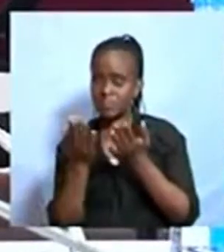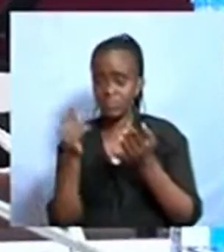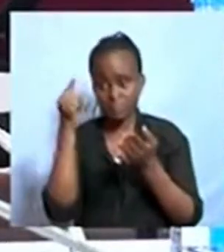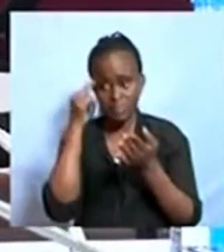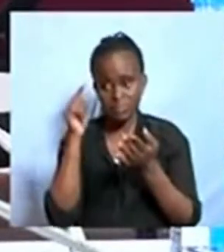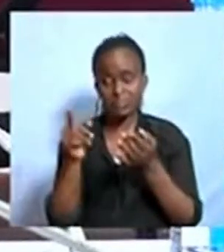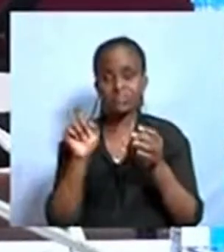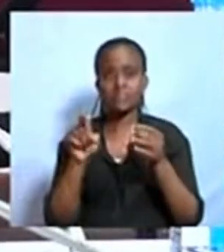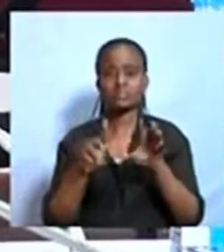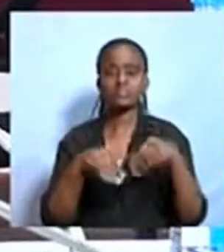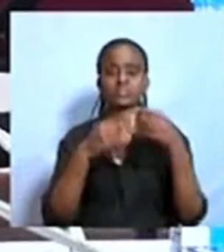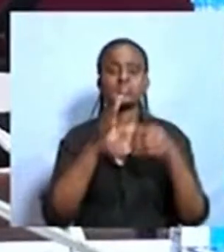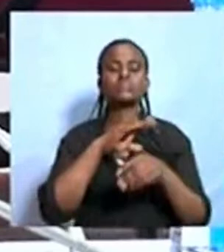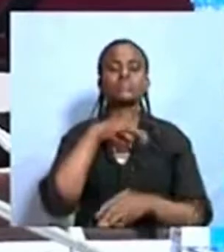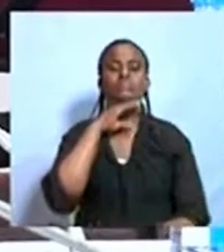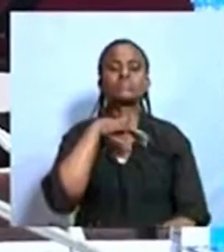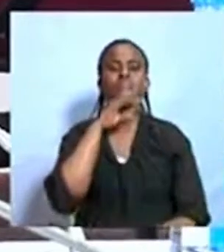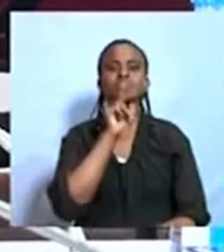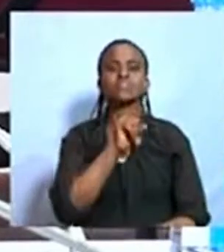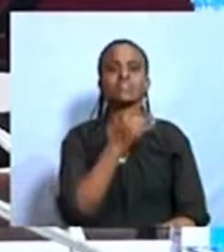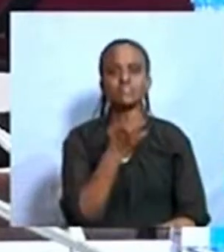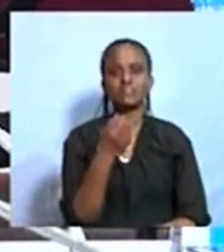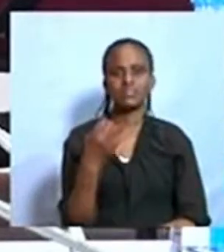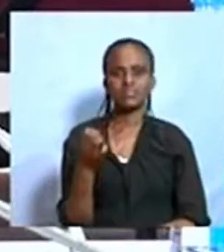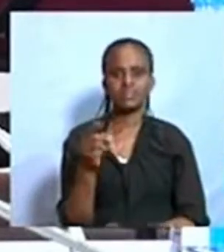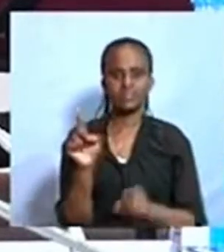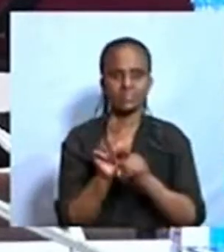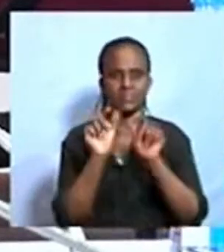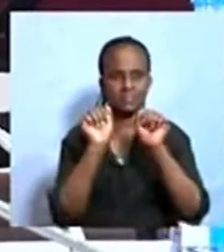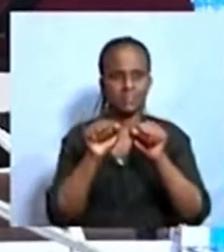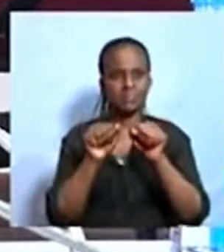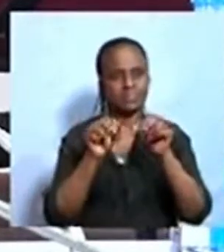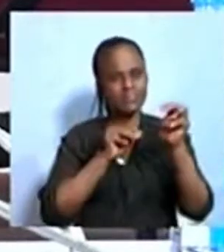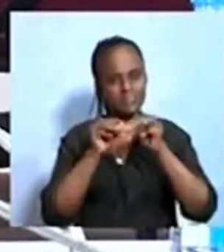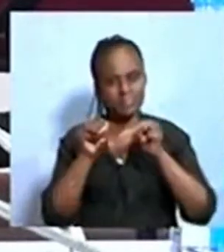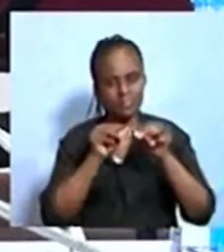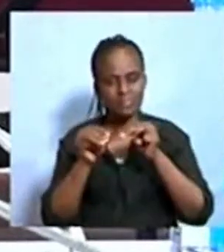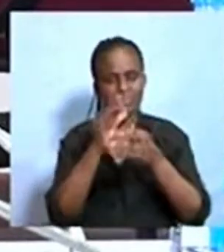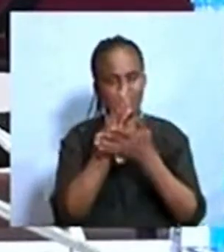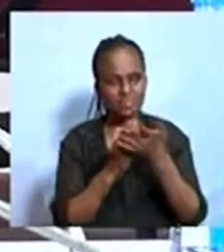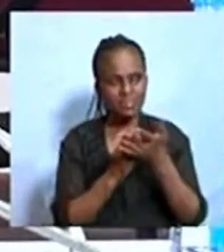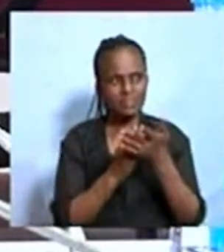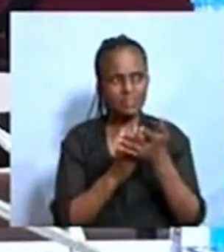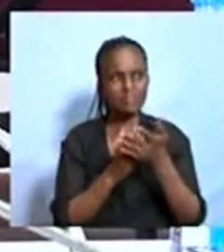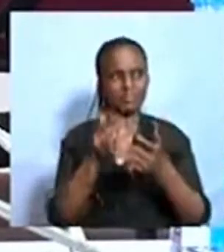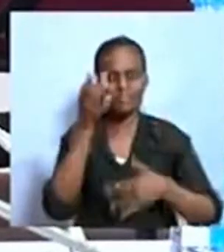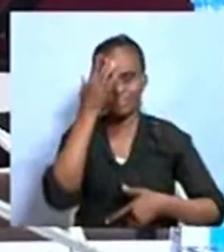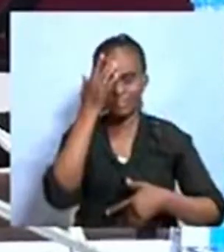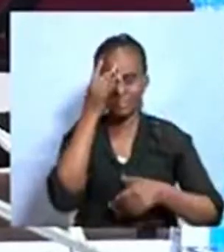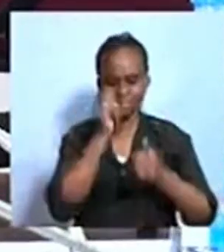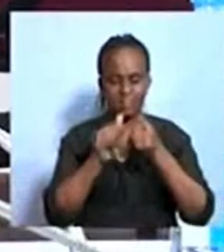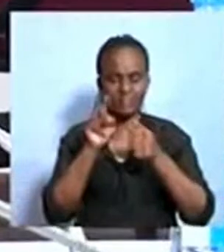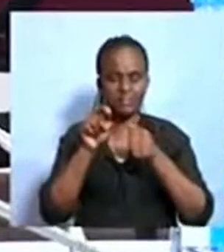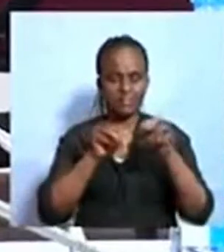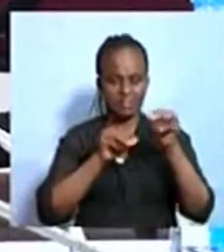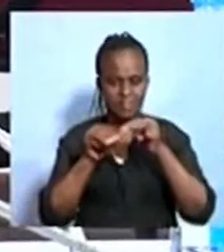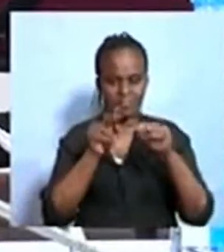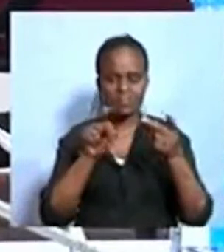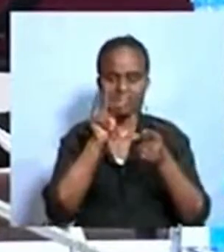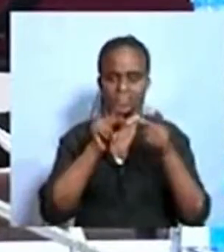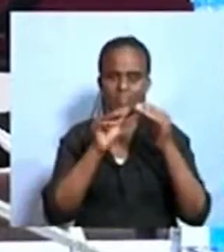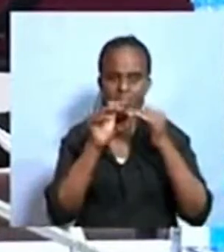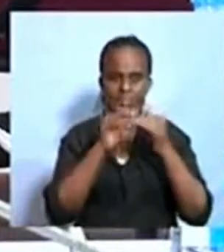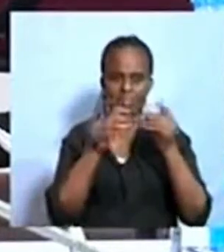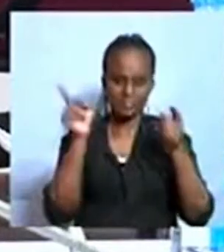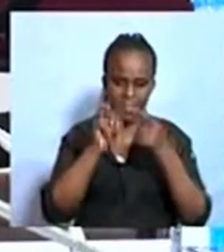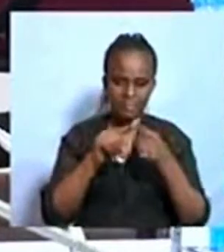government needs to provide enough equipment to be able to manage certain ailments that need to be managed at that particular level